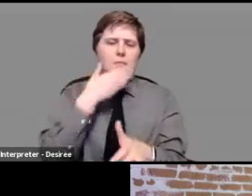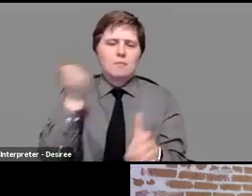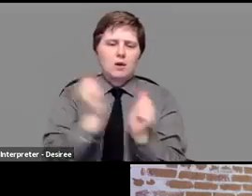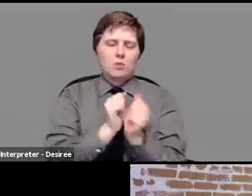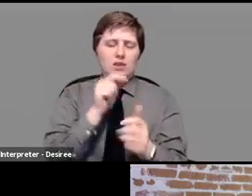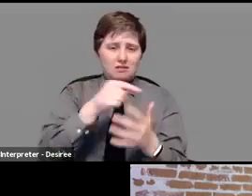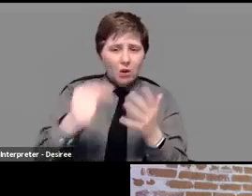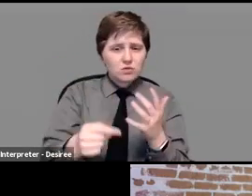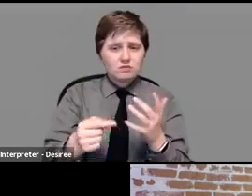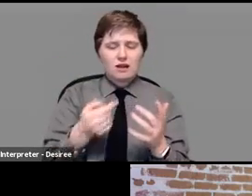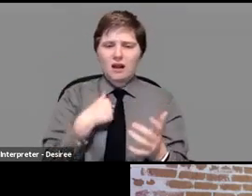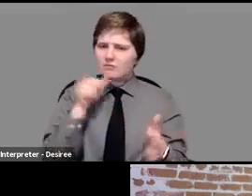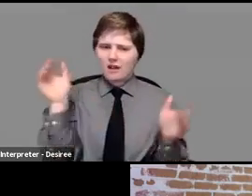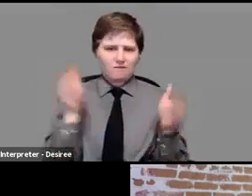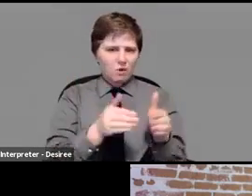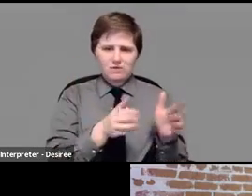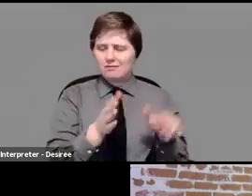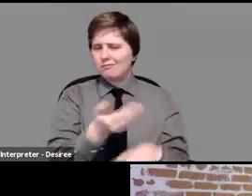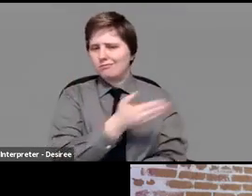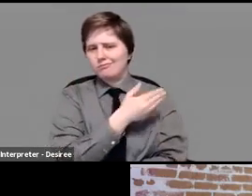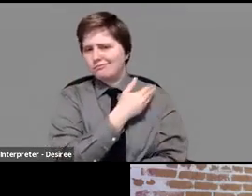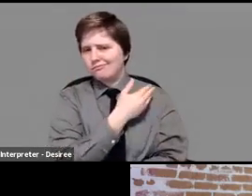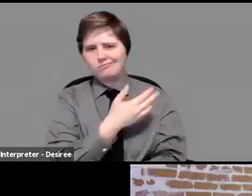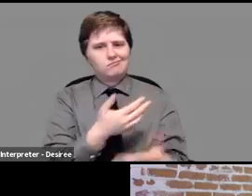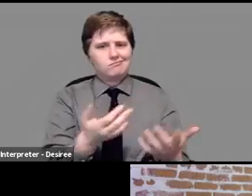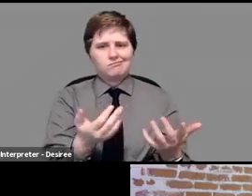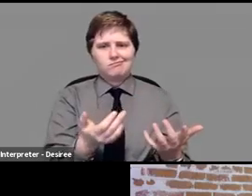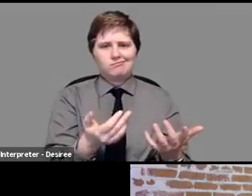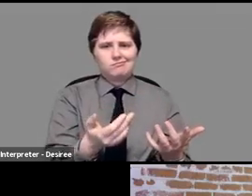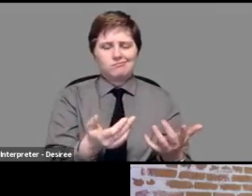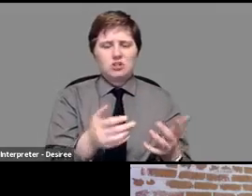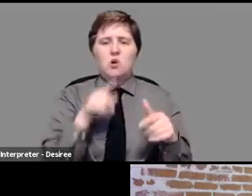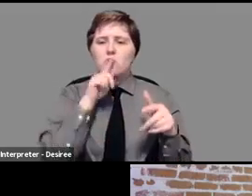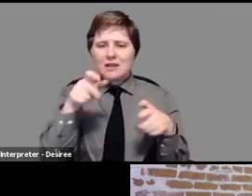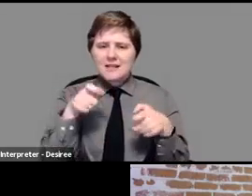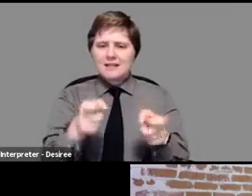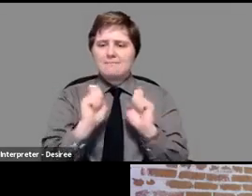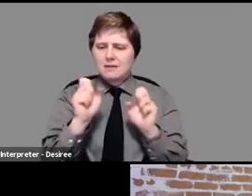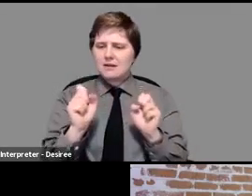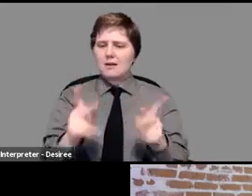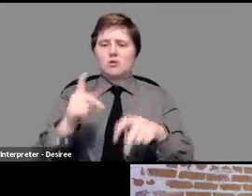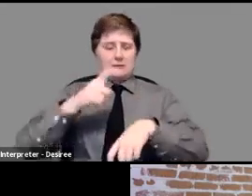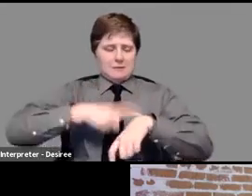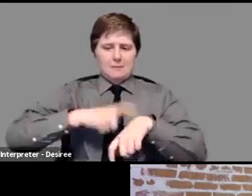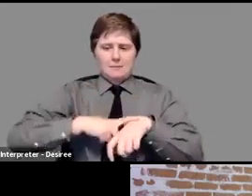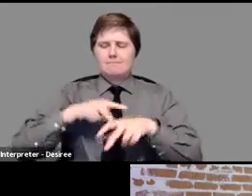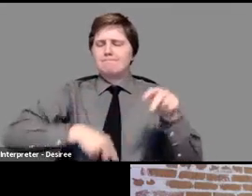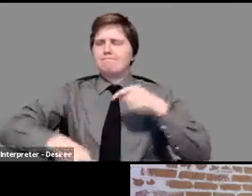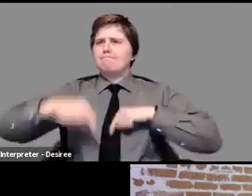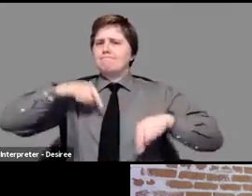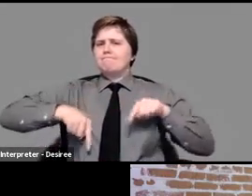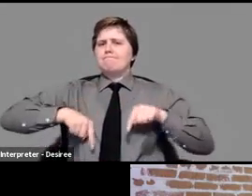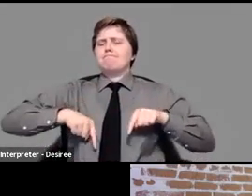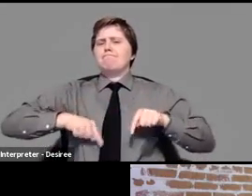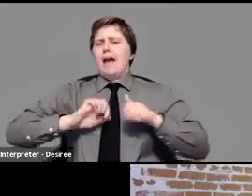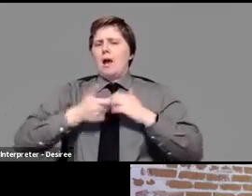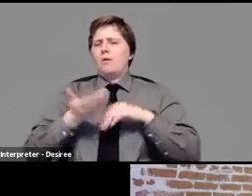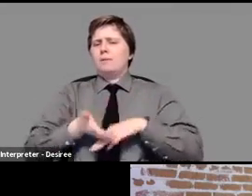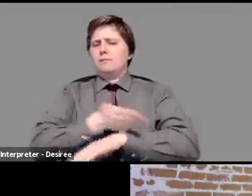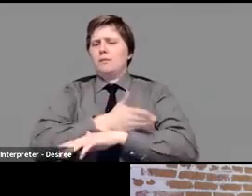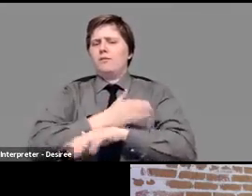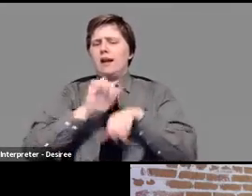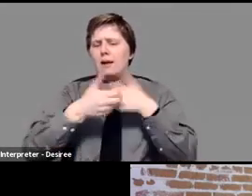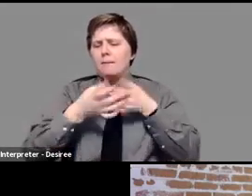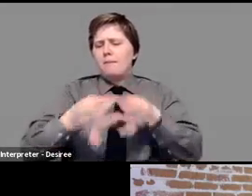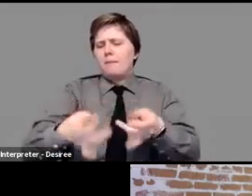those things that I wasn't focusing on before. And so it's really allowed me an opportunity to step back and see, how can I make this better? How can I streamline?